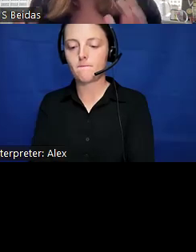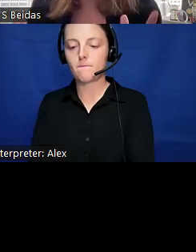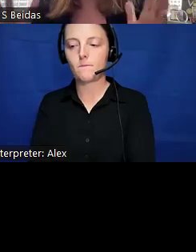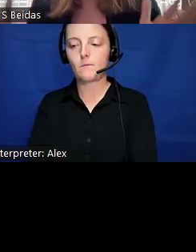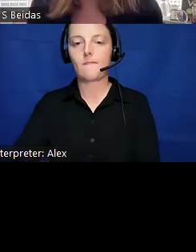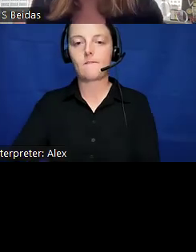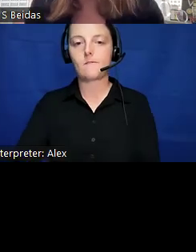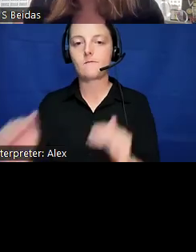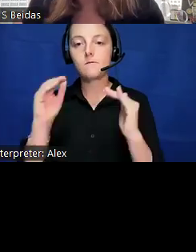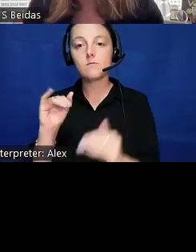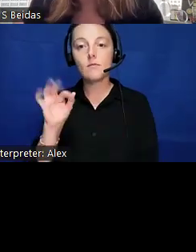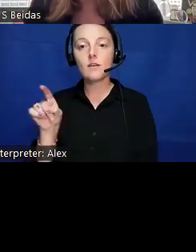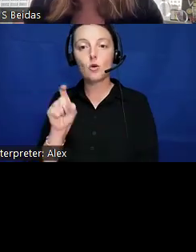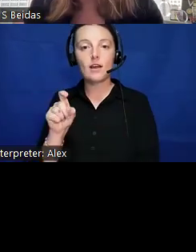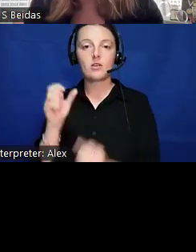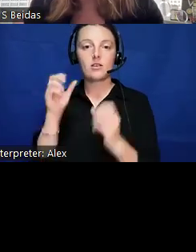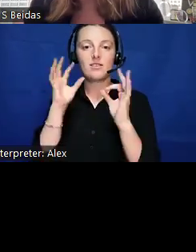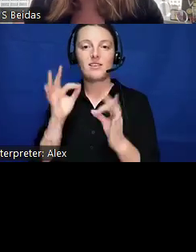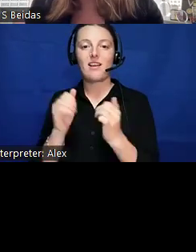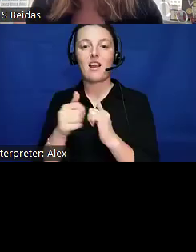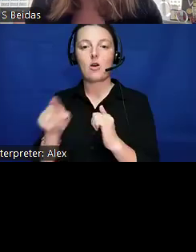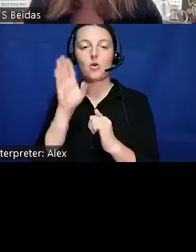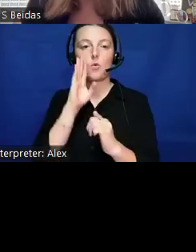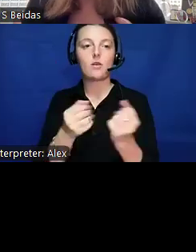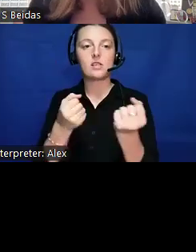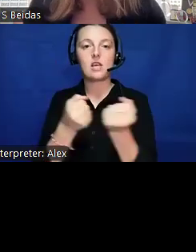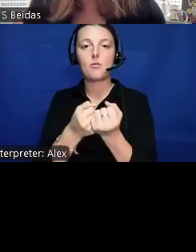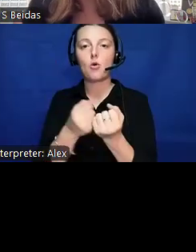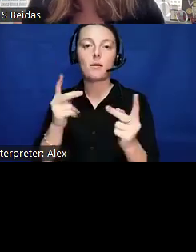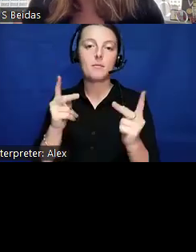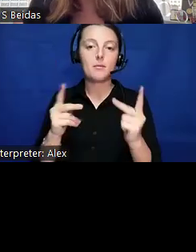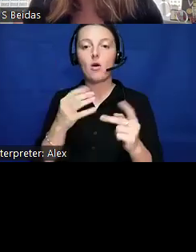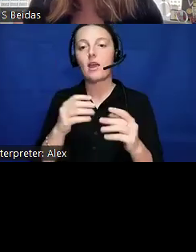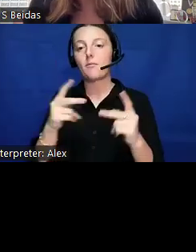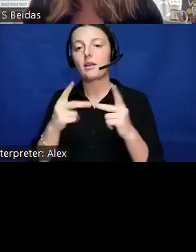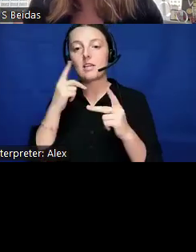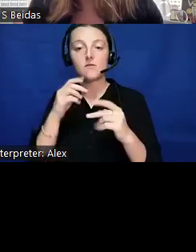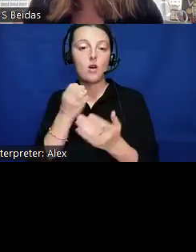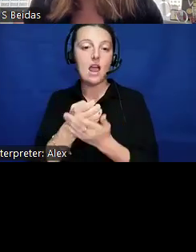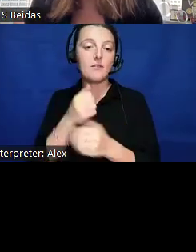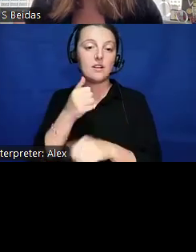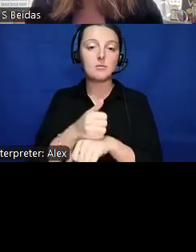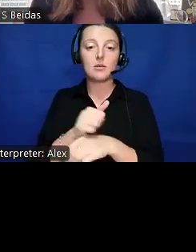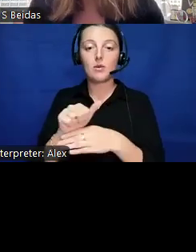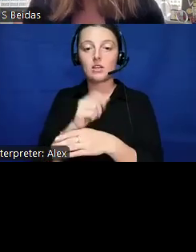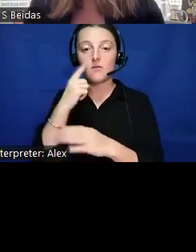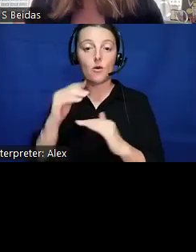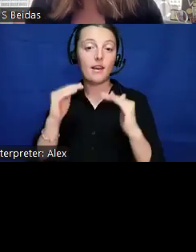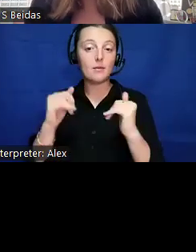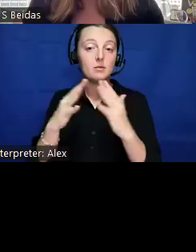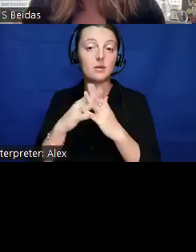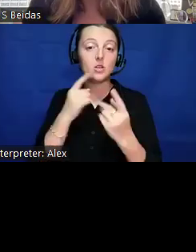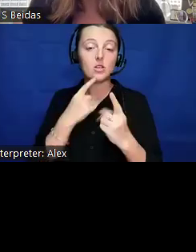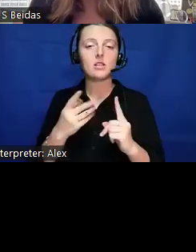like how you were going to support people and places and do evidence-based practices to enhance implementation success, what would you focus